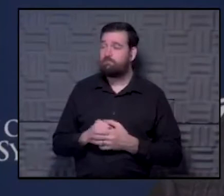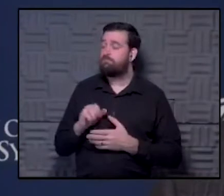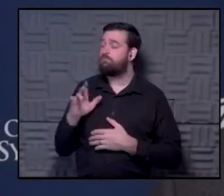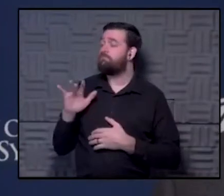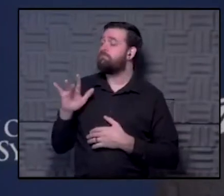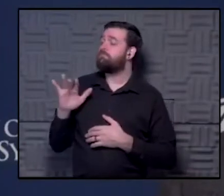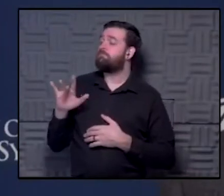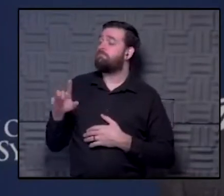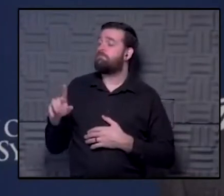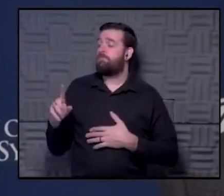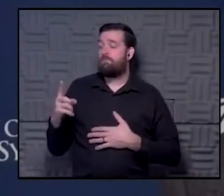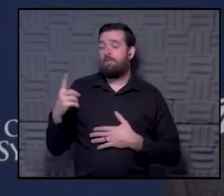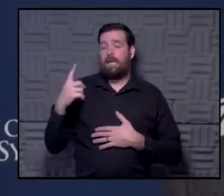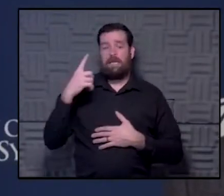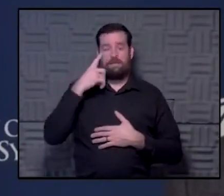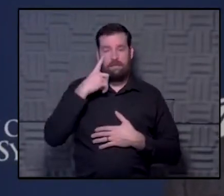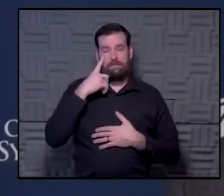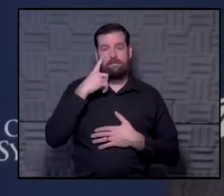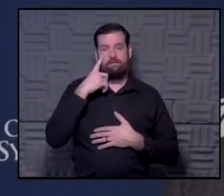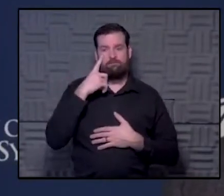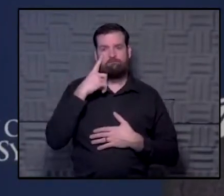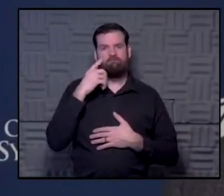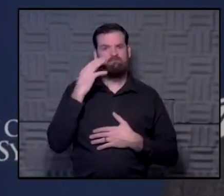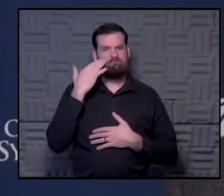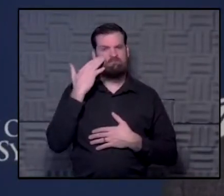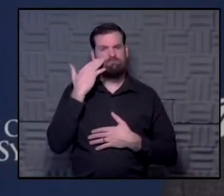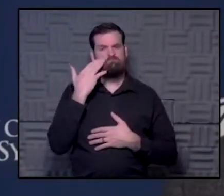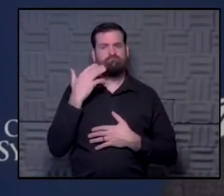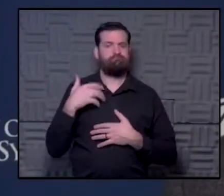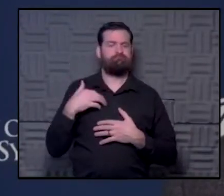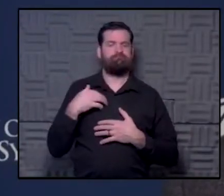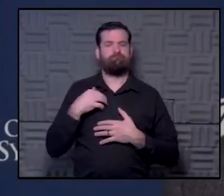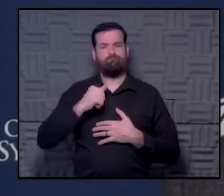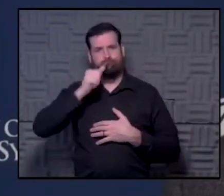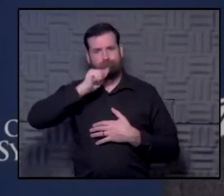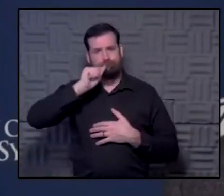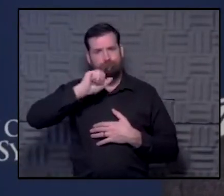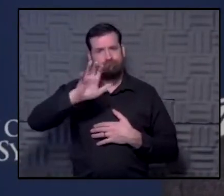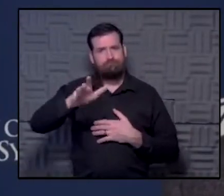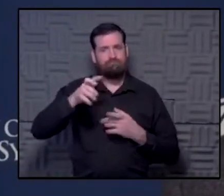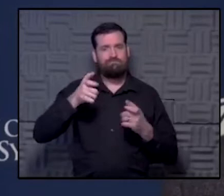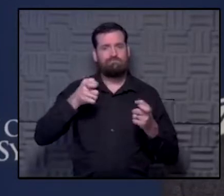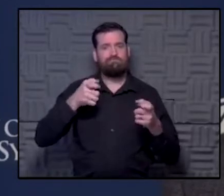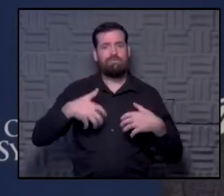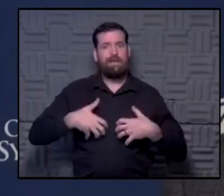I think that, managing the anger, it comes down to,